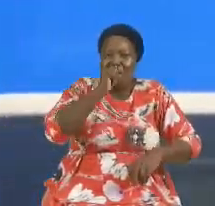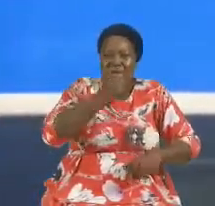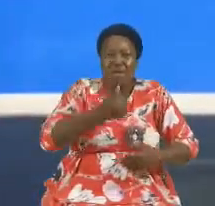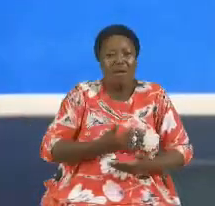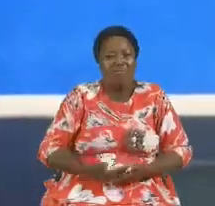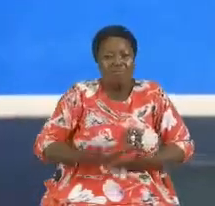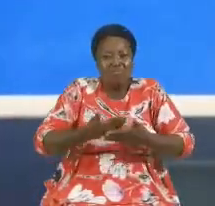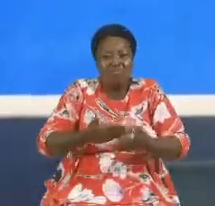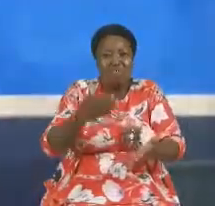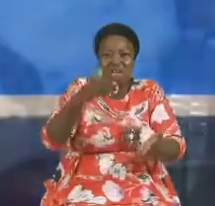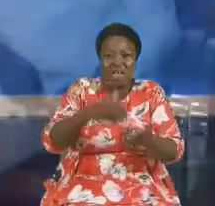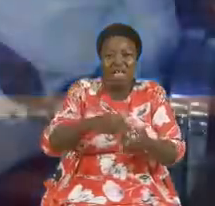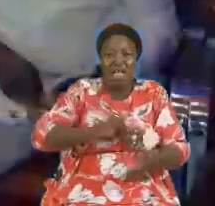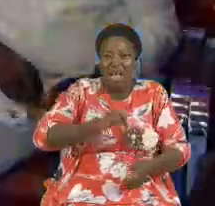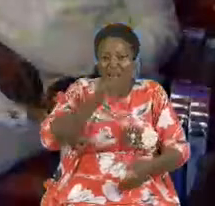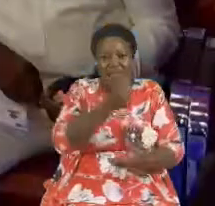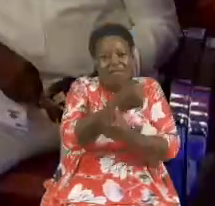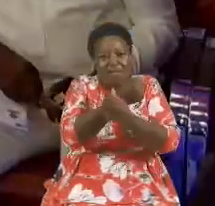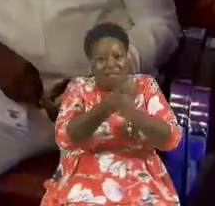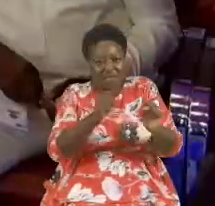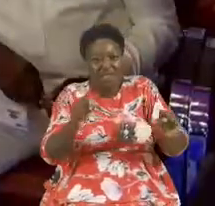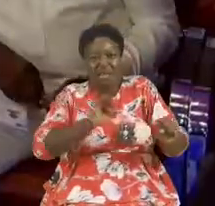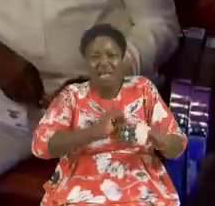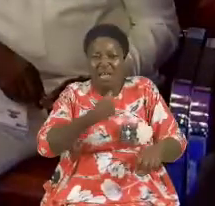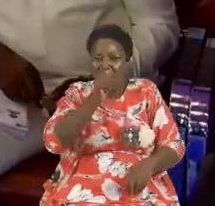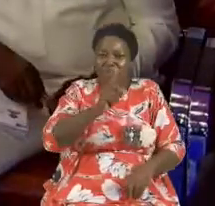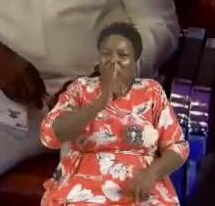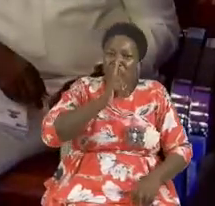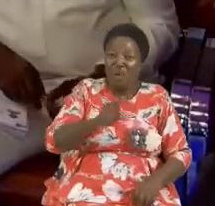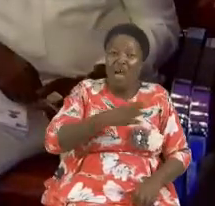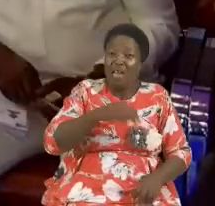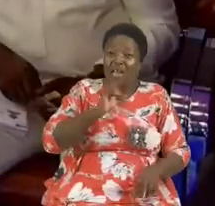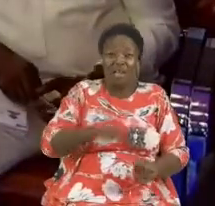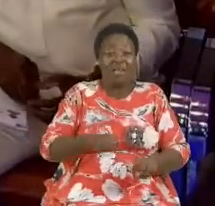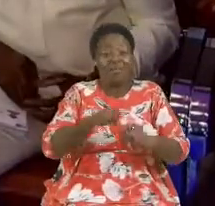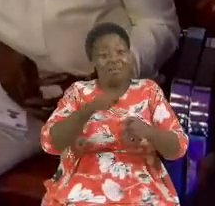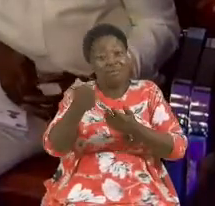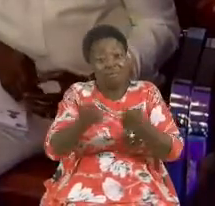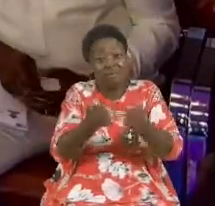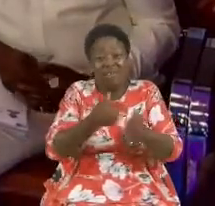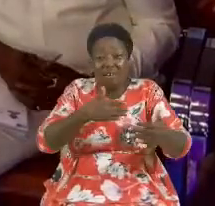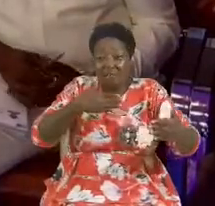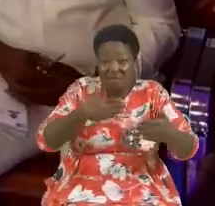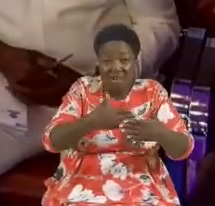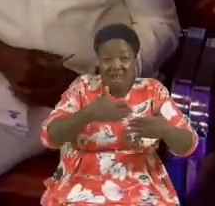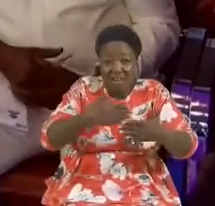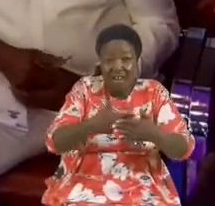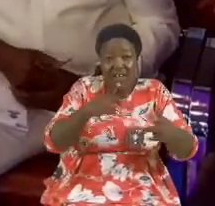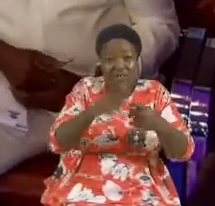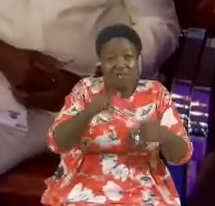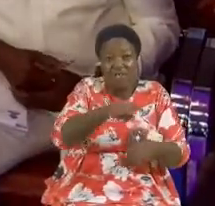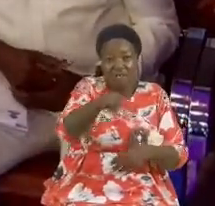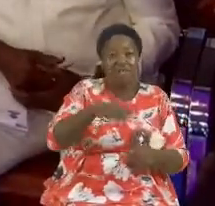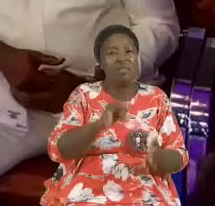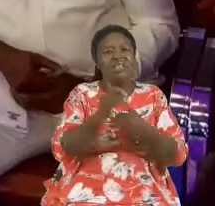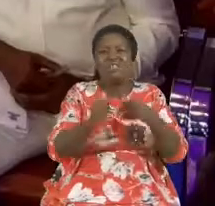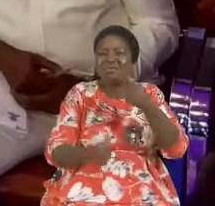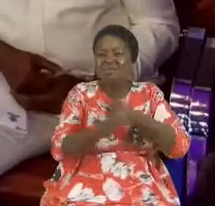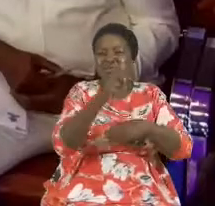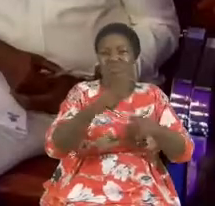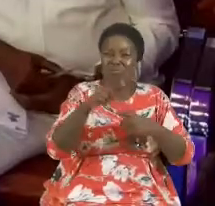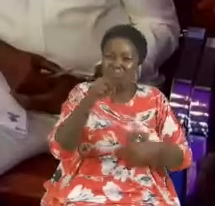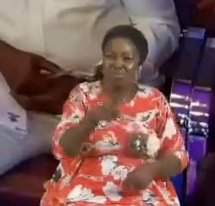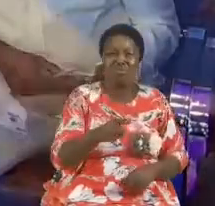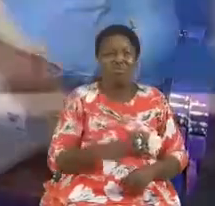I am saved, I am sure, and I can drive as near as possible to